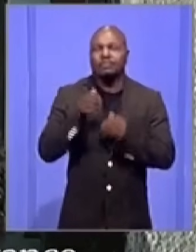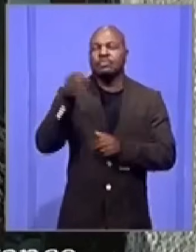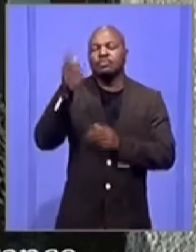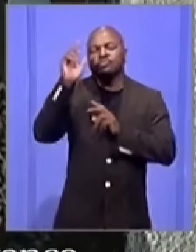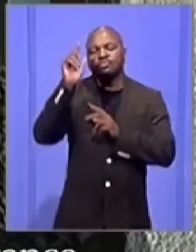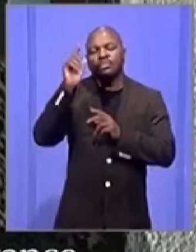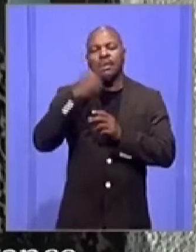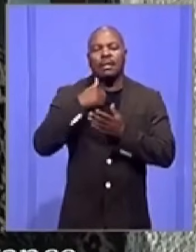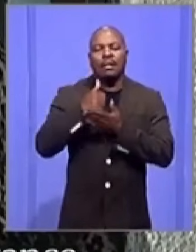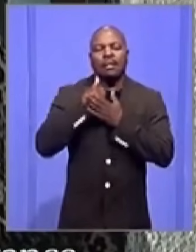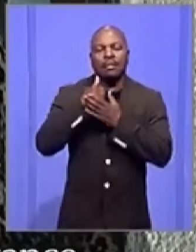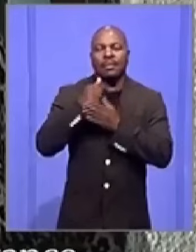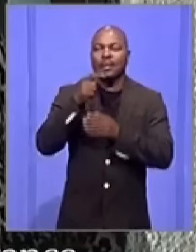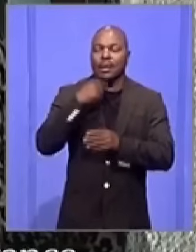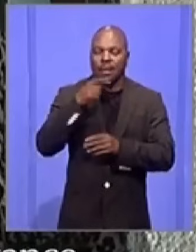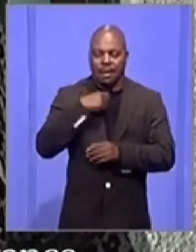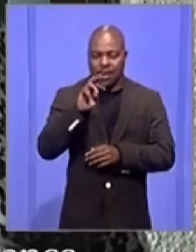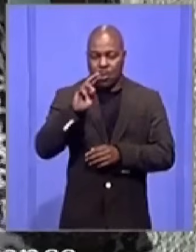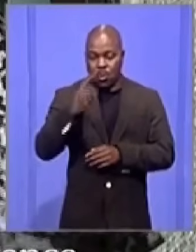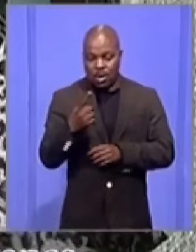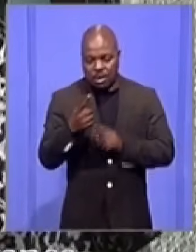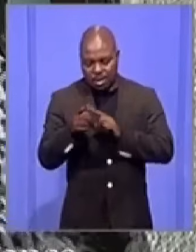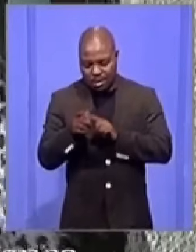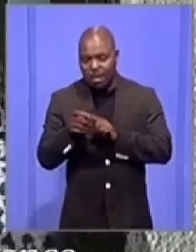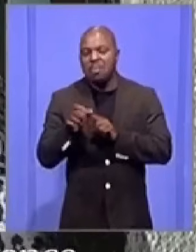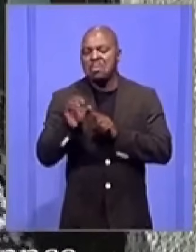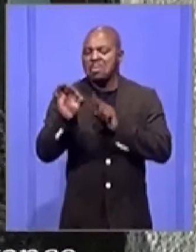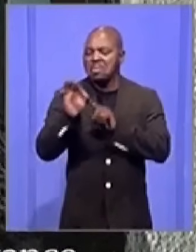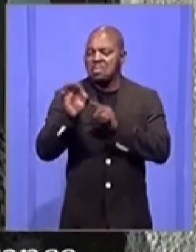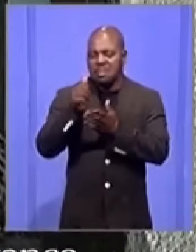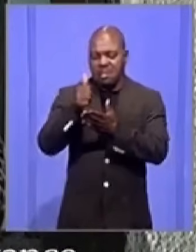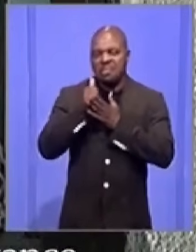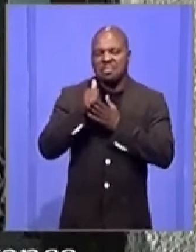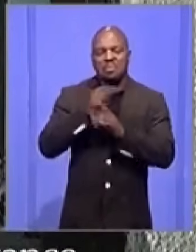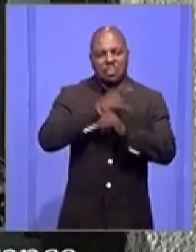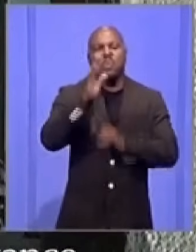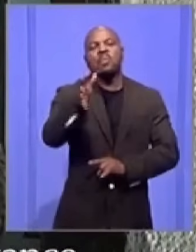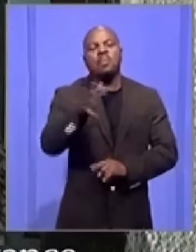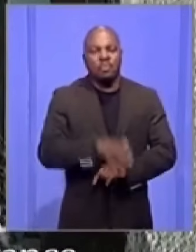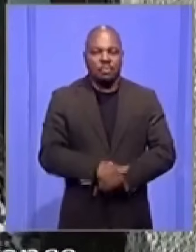fase fela ke laeditswe ka ranta gore re tlo fenye